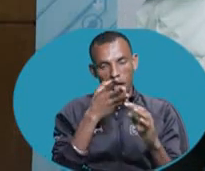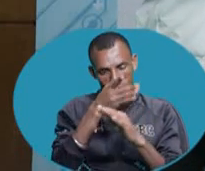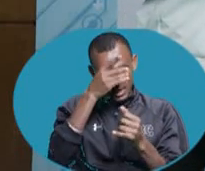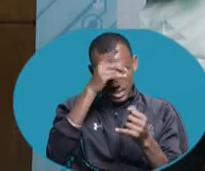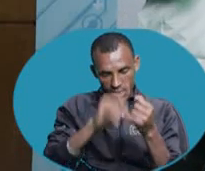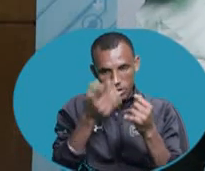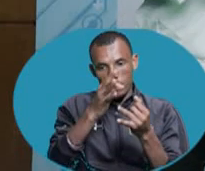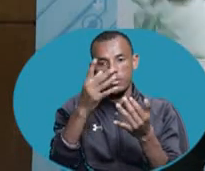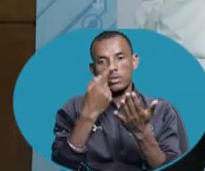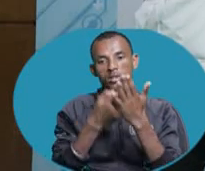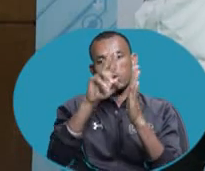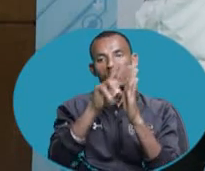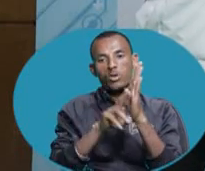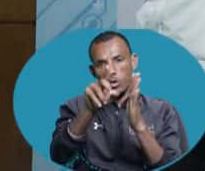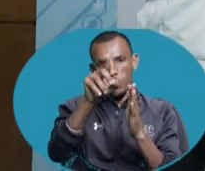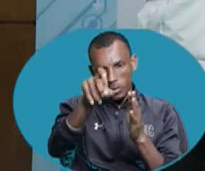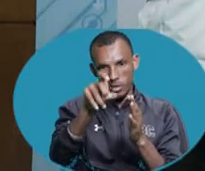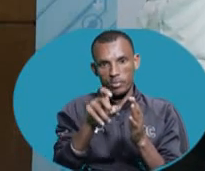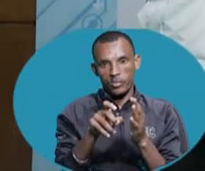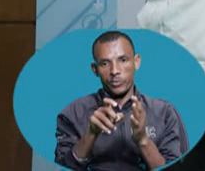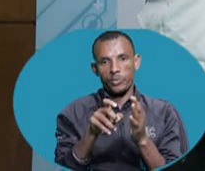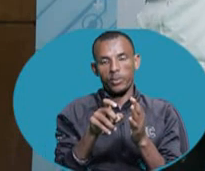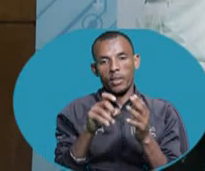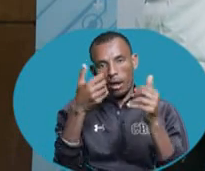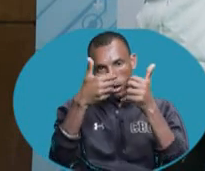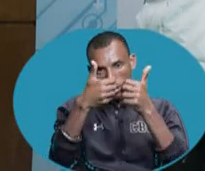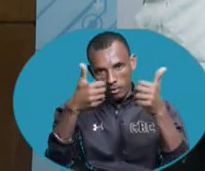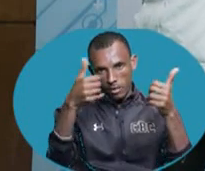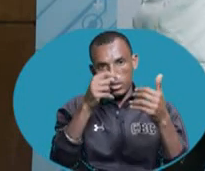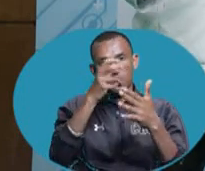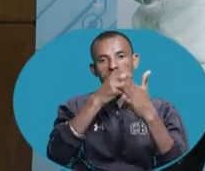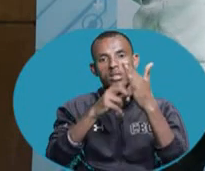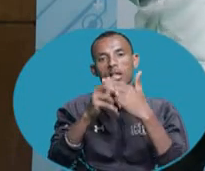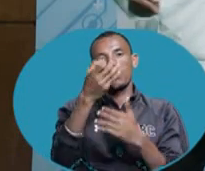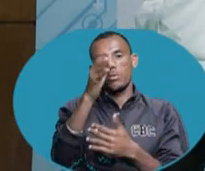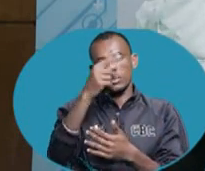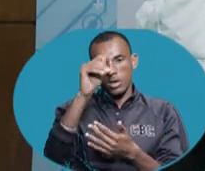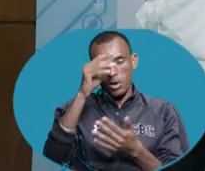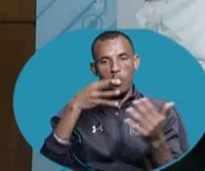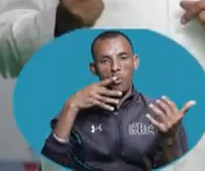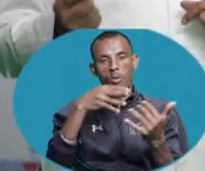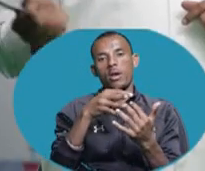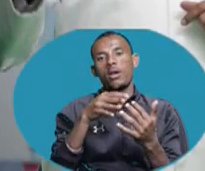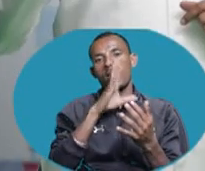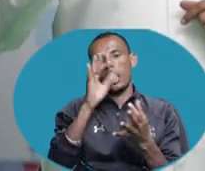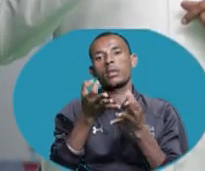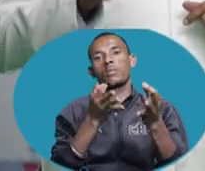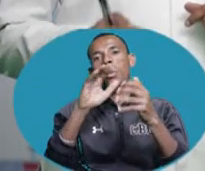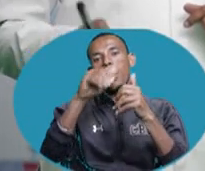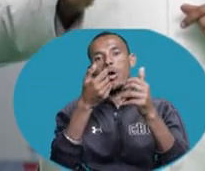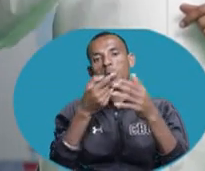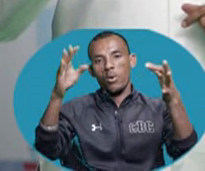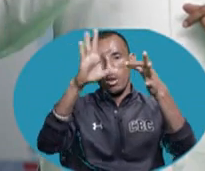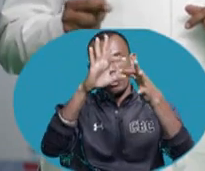the end of this unit, you will be able to identify the result of the war and explain how